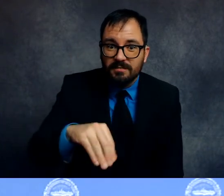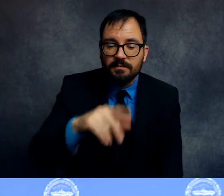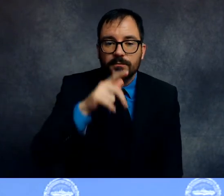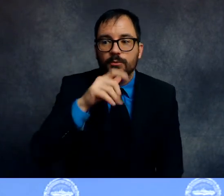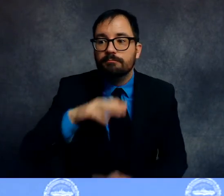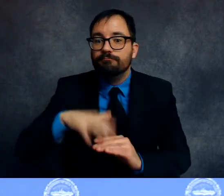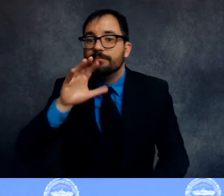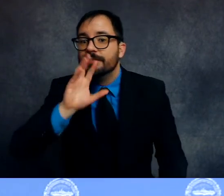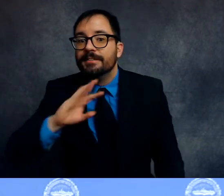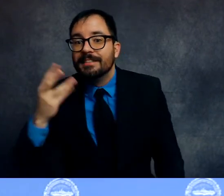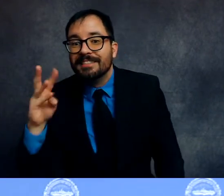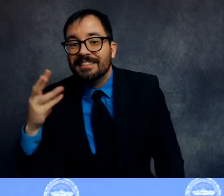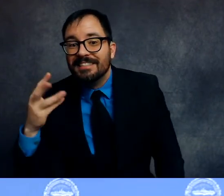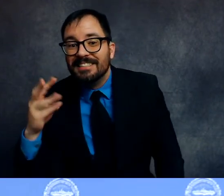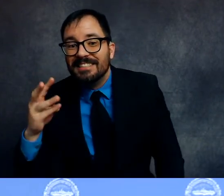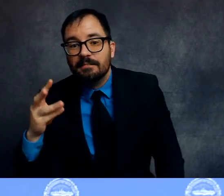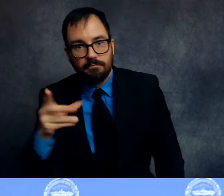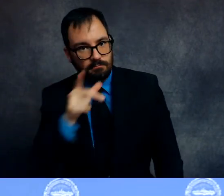shot, which is about